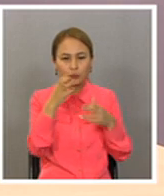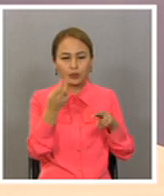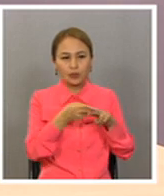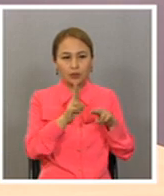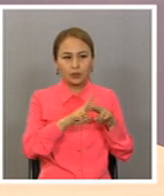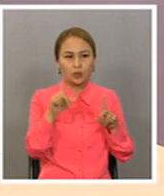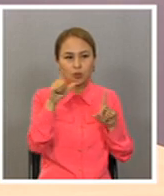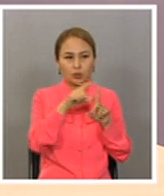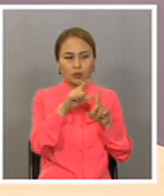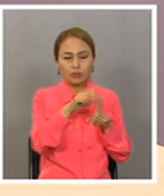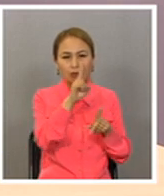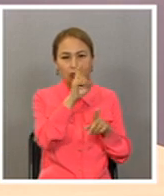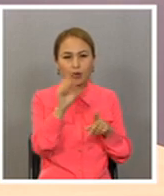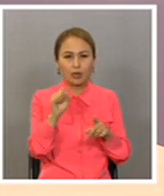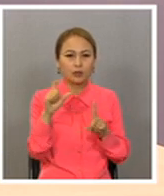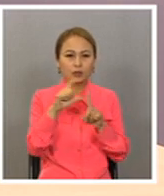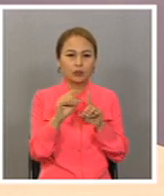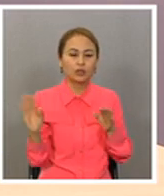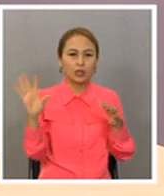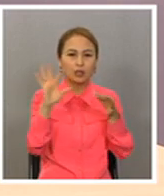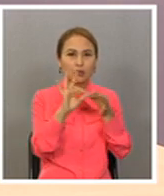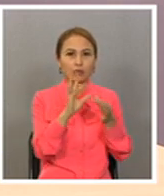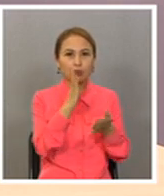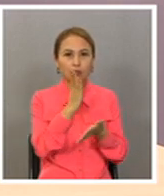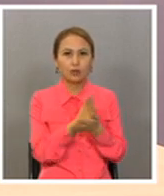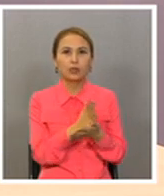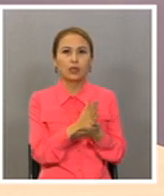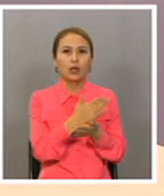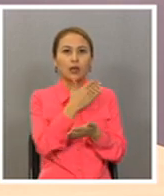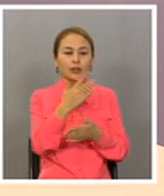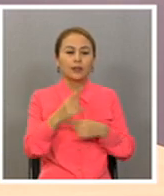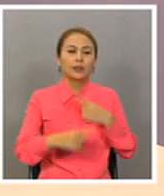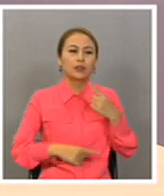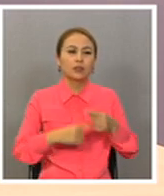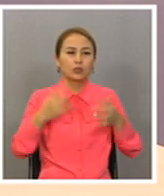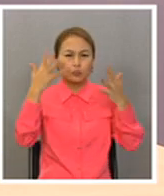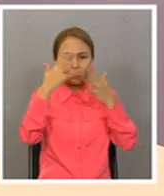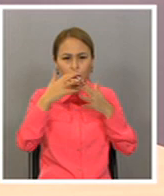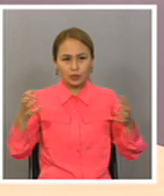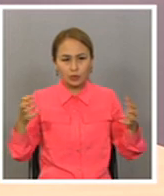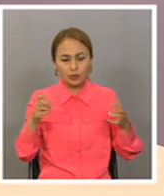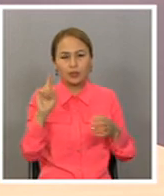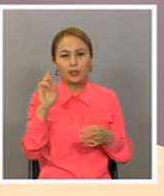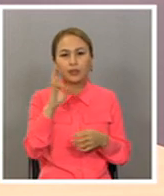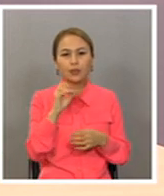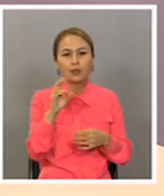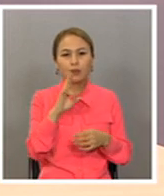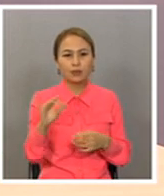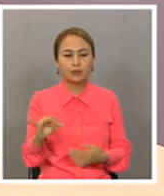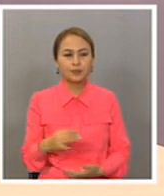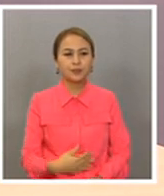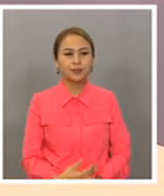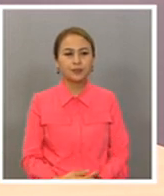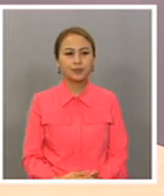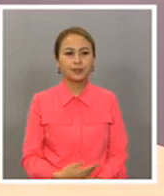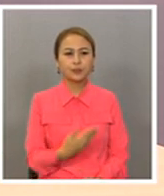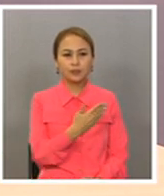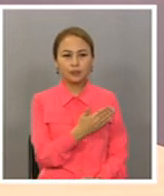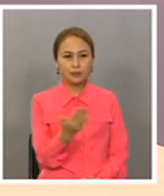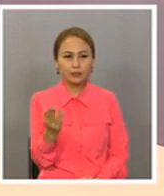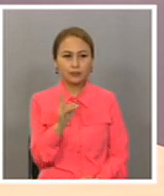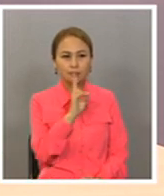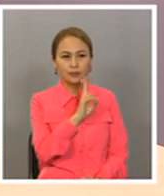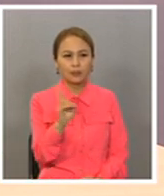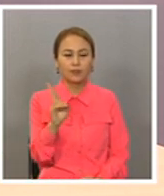ka degen jalğau jalğanıp tur. Kelesi bulttı neni? Buğan t